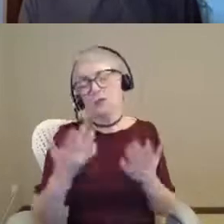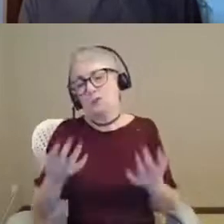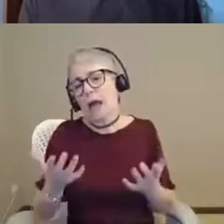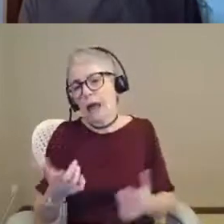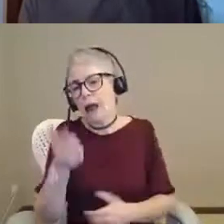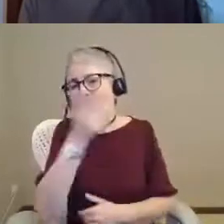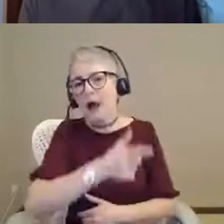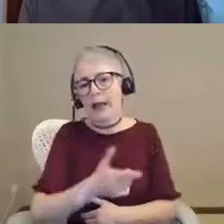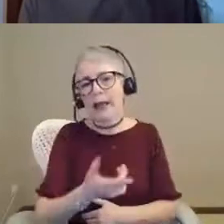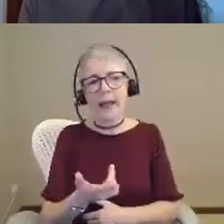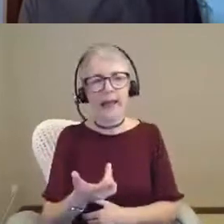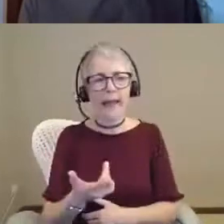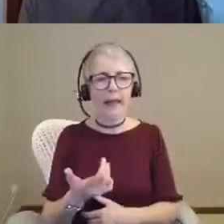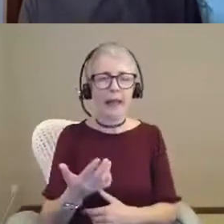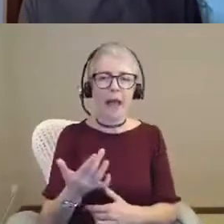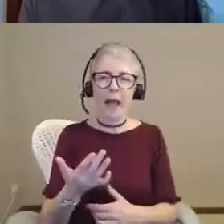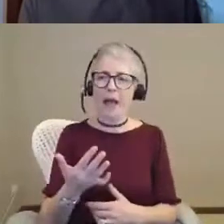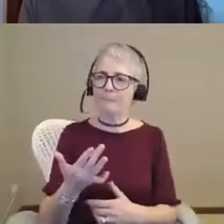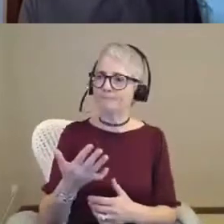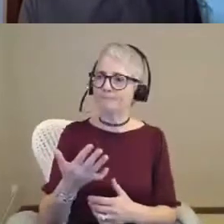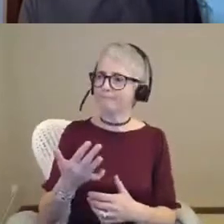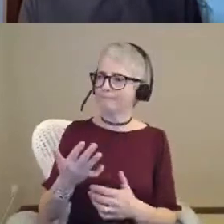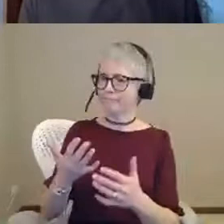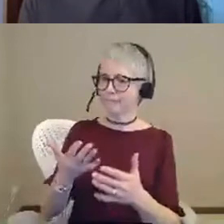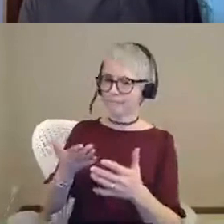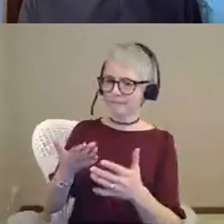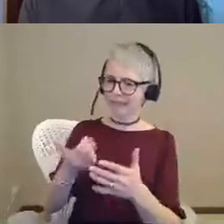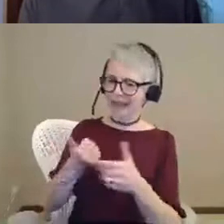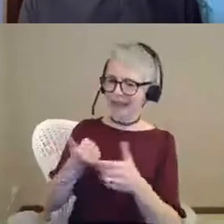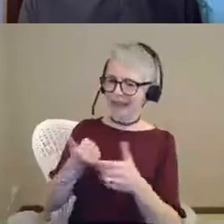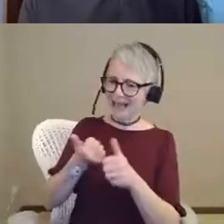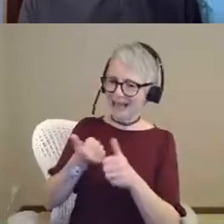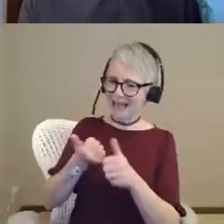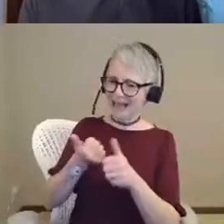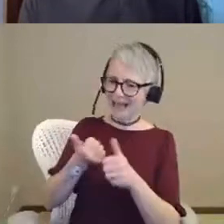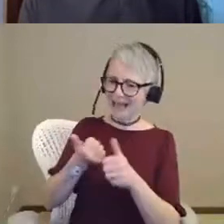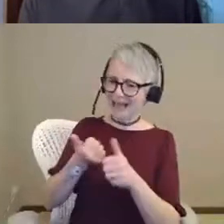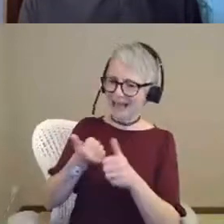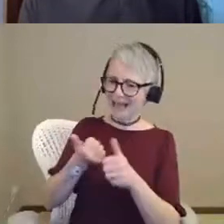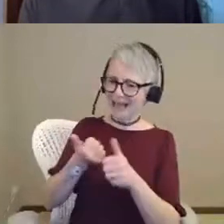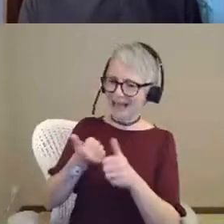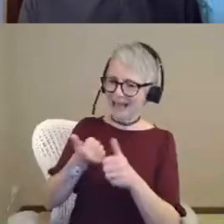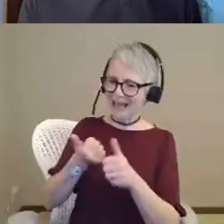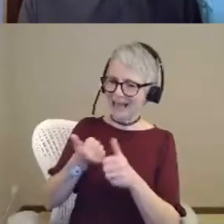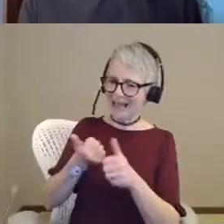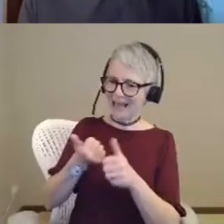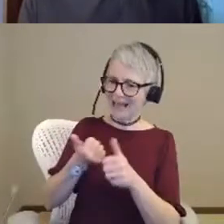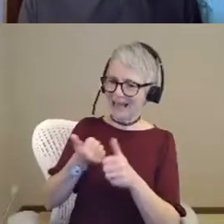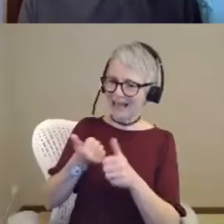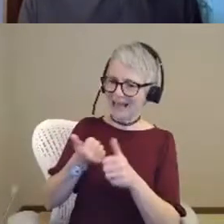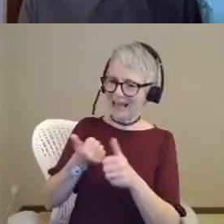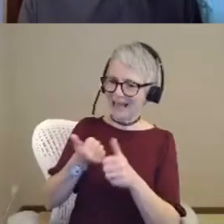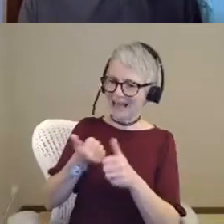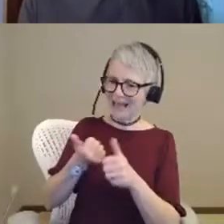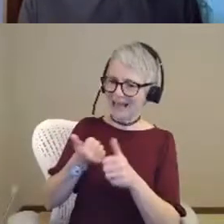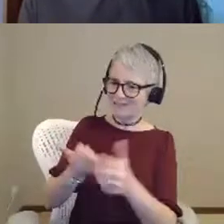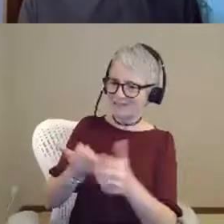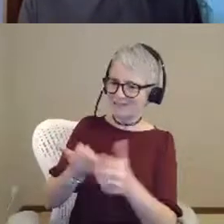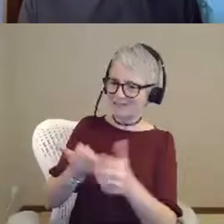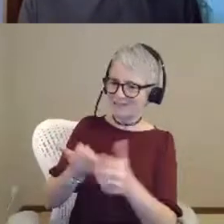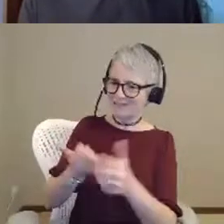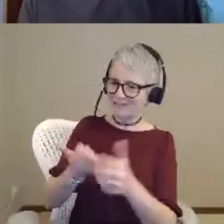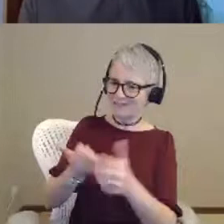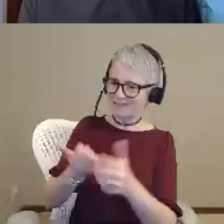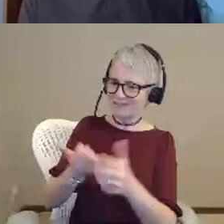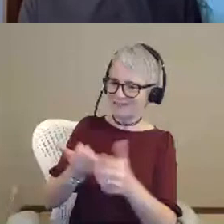of the assistive technologies are not that bad in terms of all over the place, but they're not quite as good as where the browsers are right now,